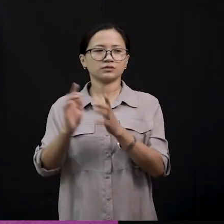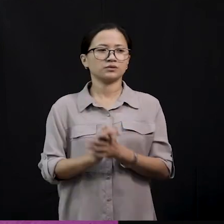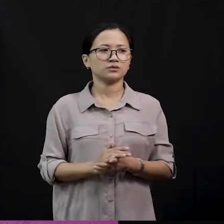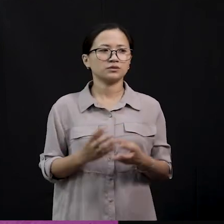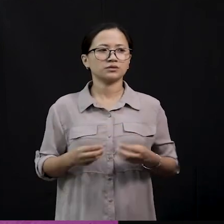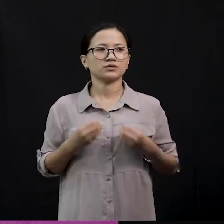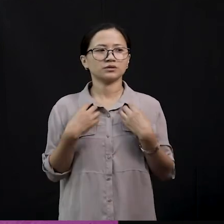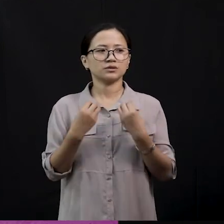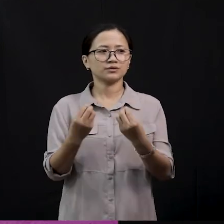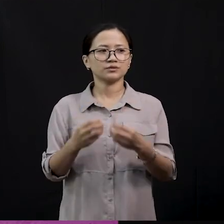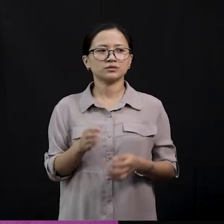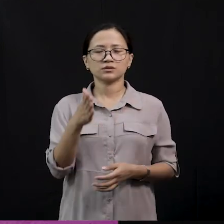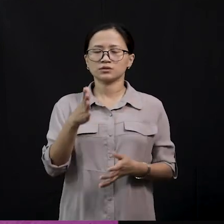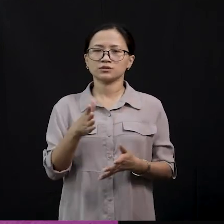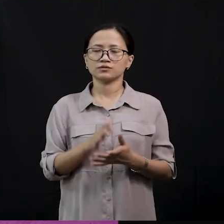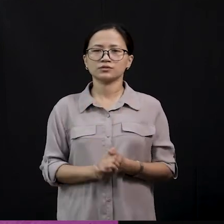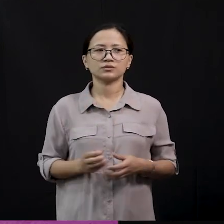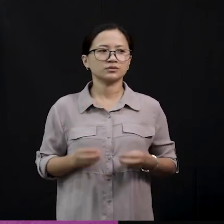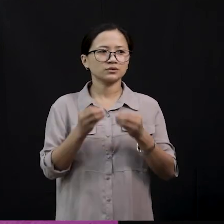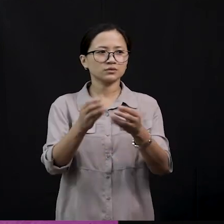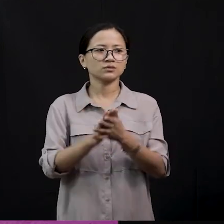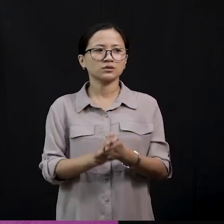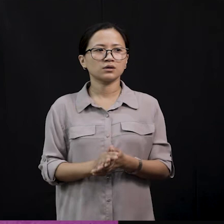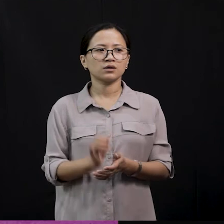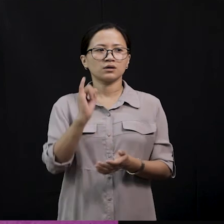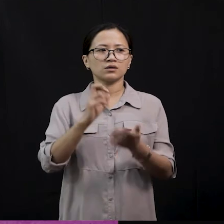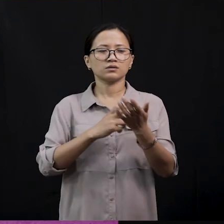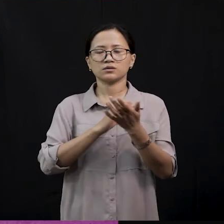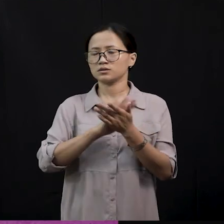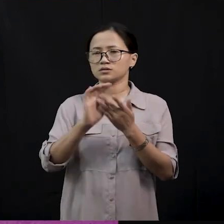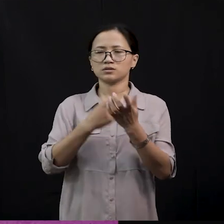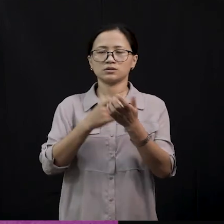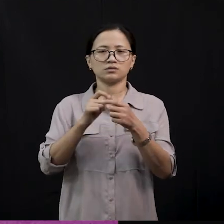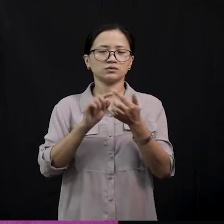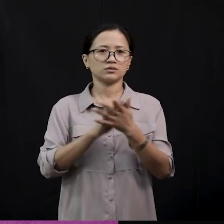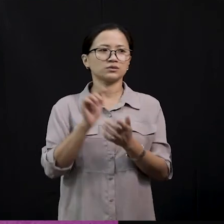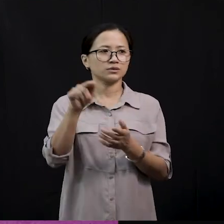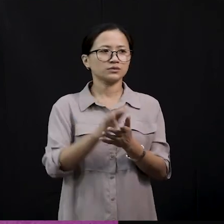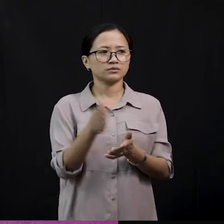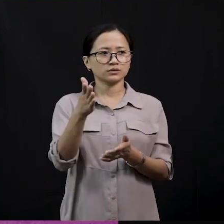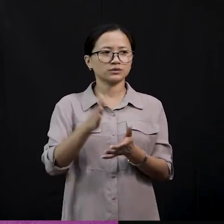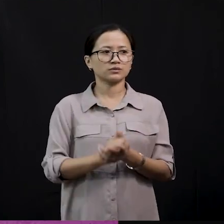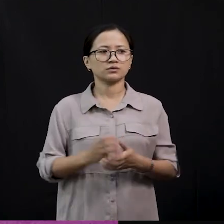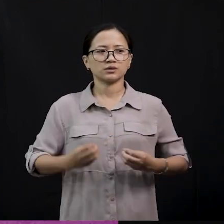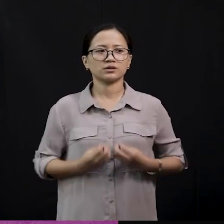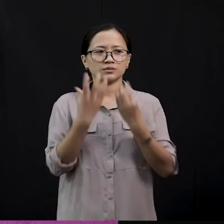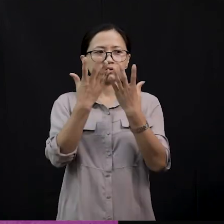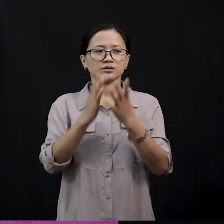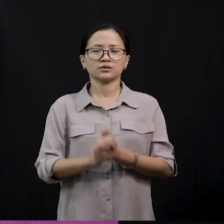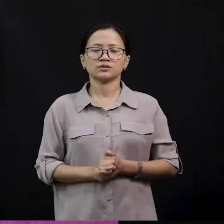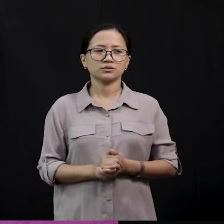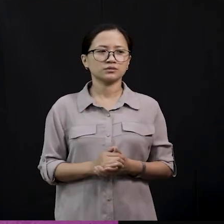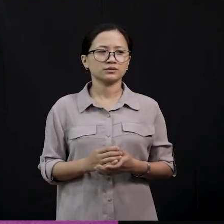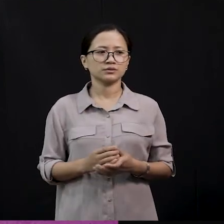give except goodwill and cheer. I hire you with nothing. Her happiness was no more than